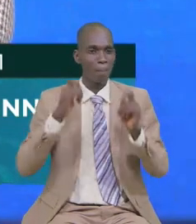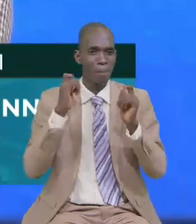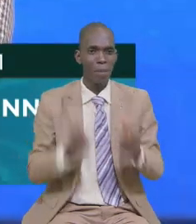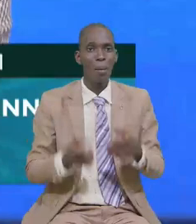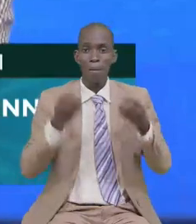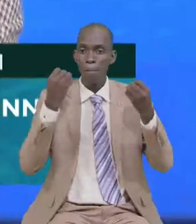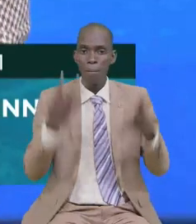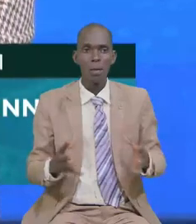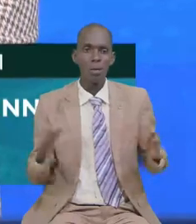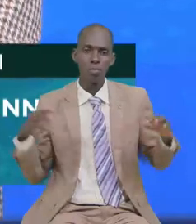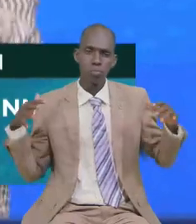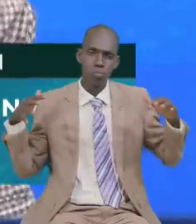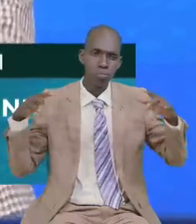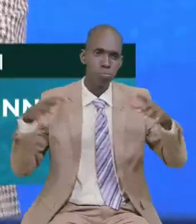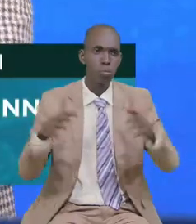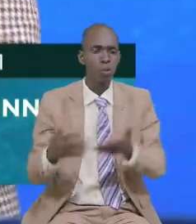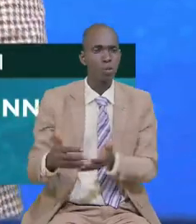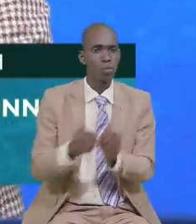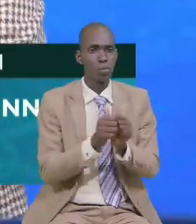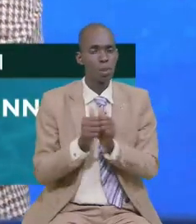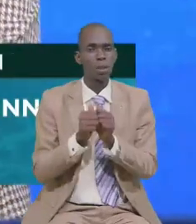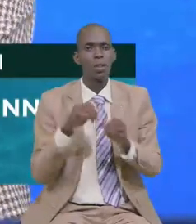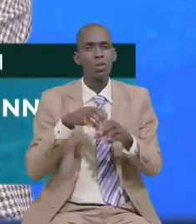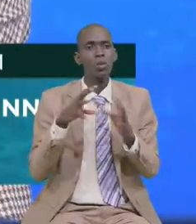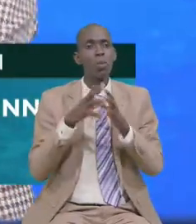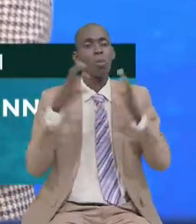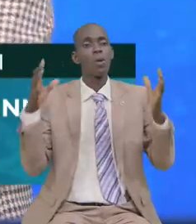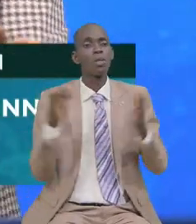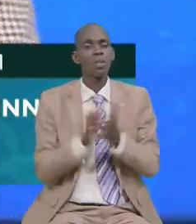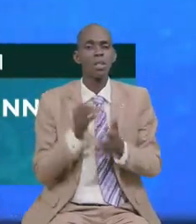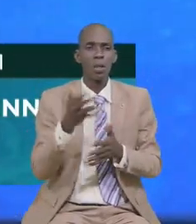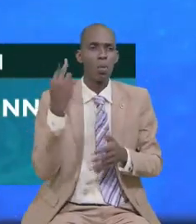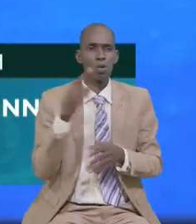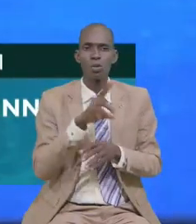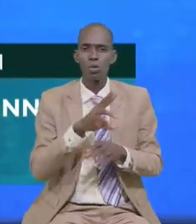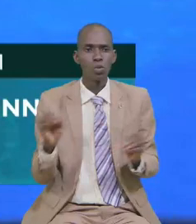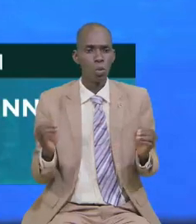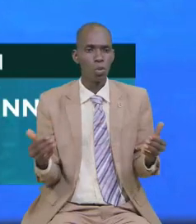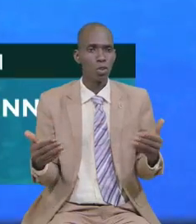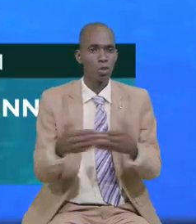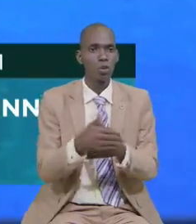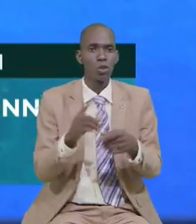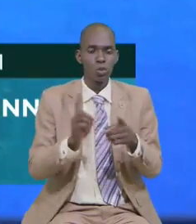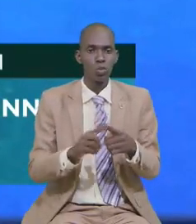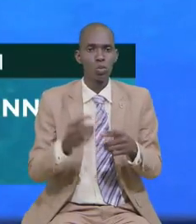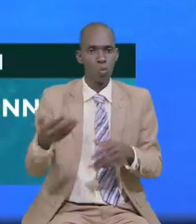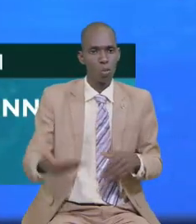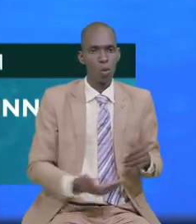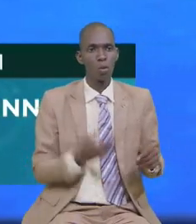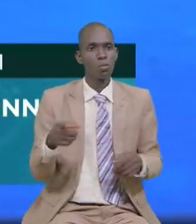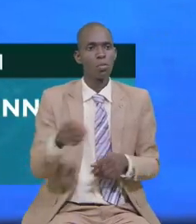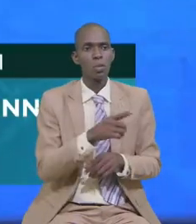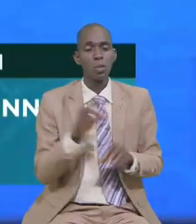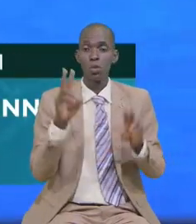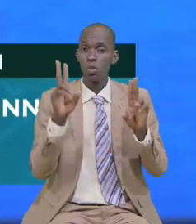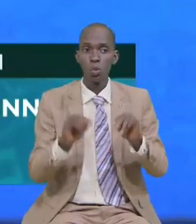gathered together, insomuch that there was no room to receive them. No, not so